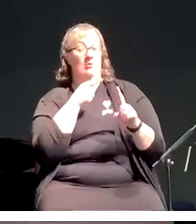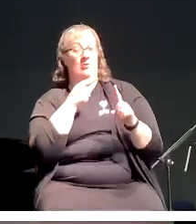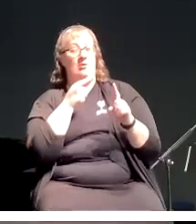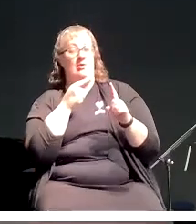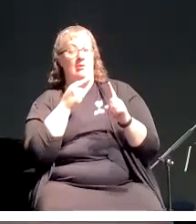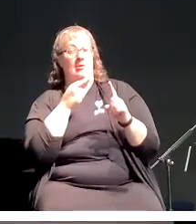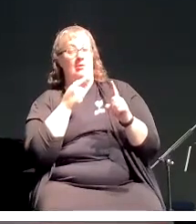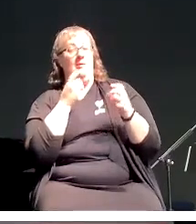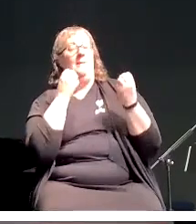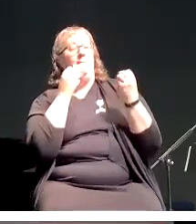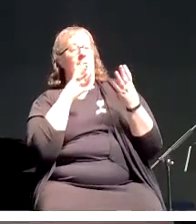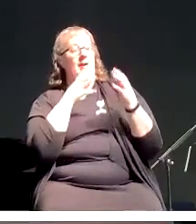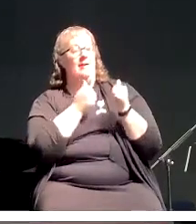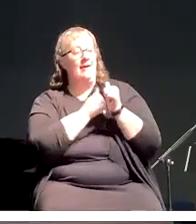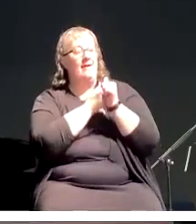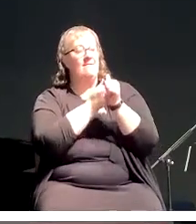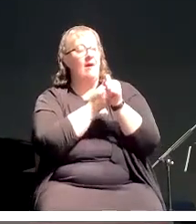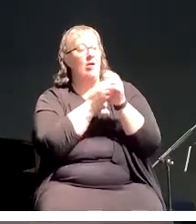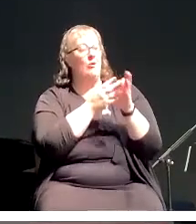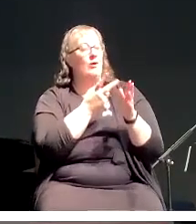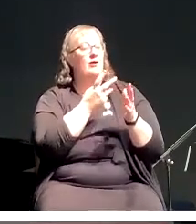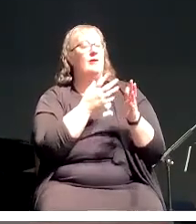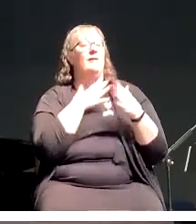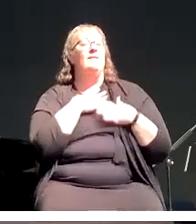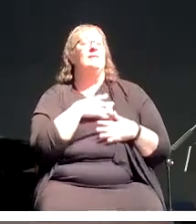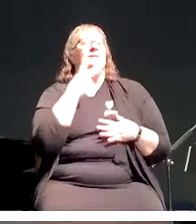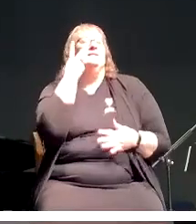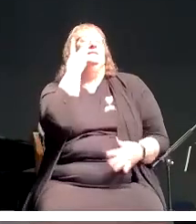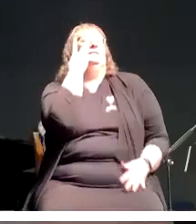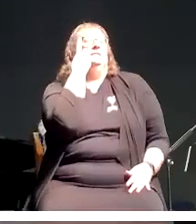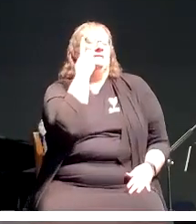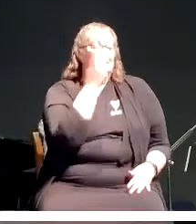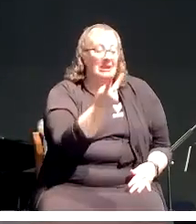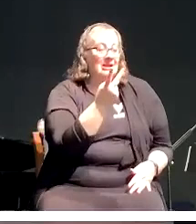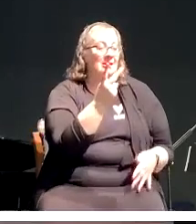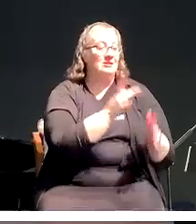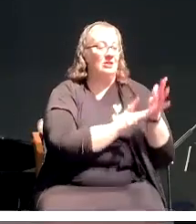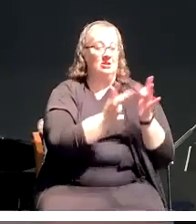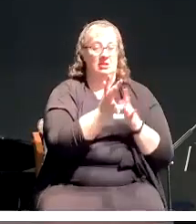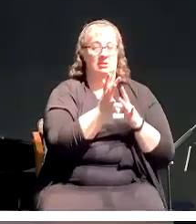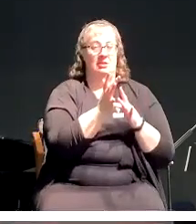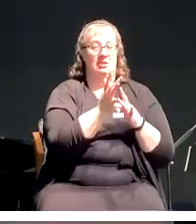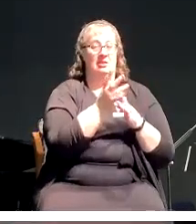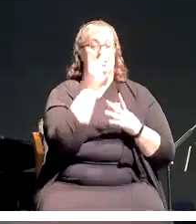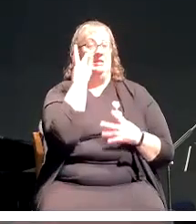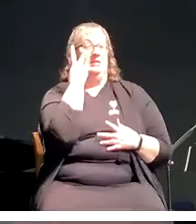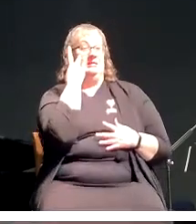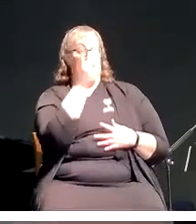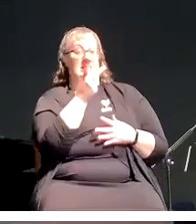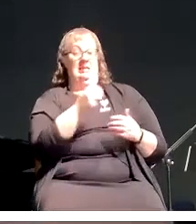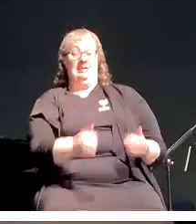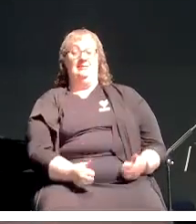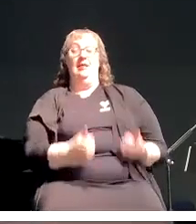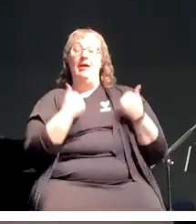multiple followers have actually physically seen Jesus, seen that he is alive. You